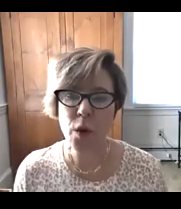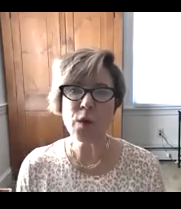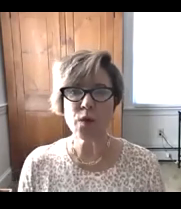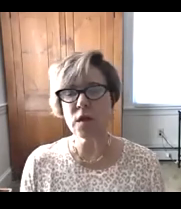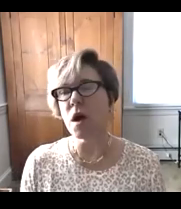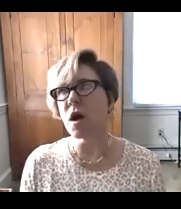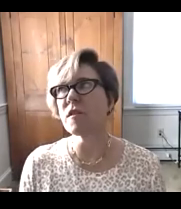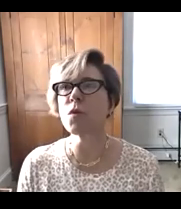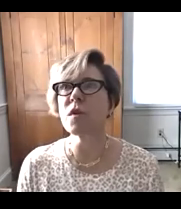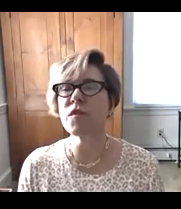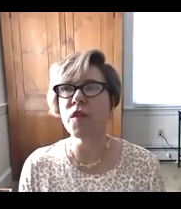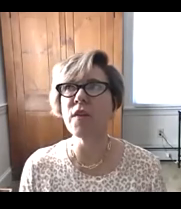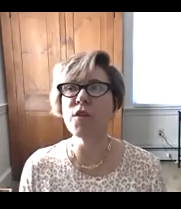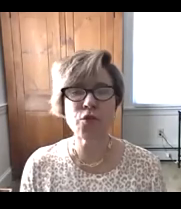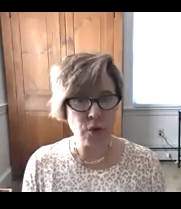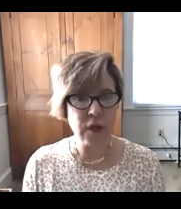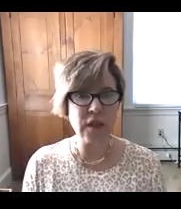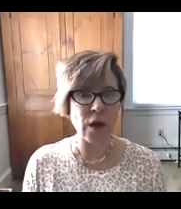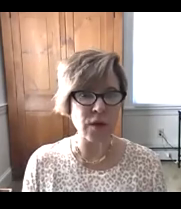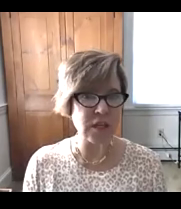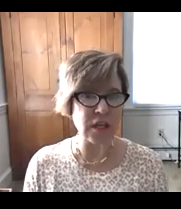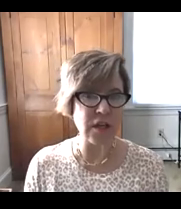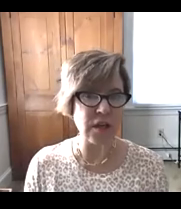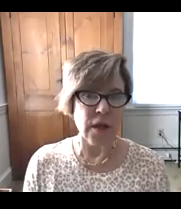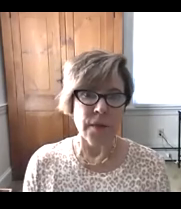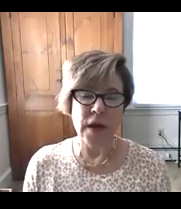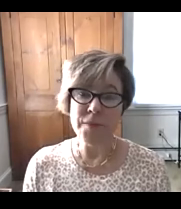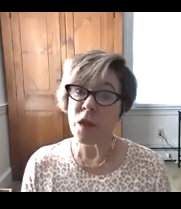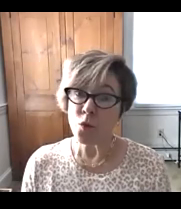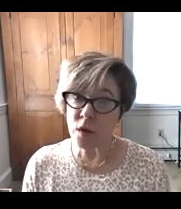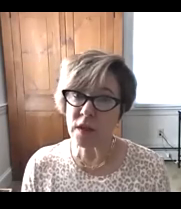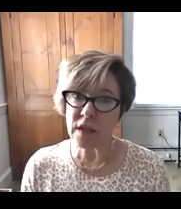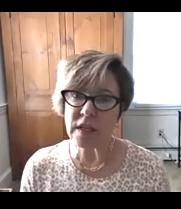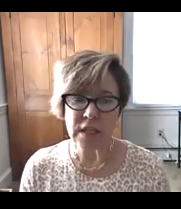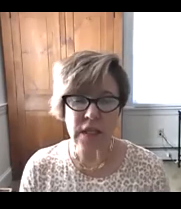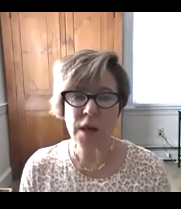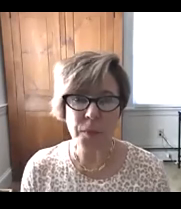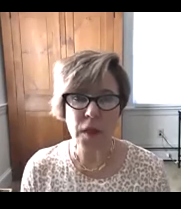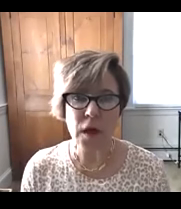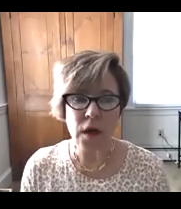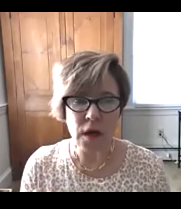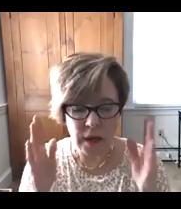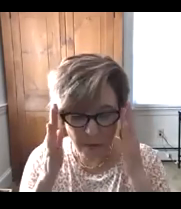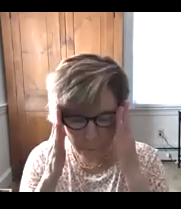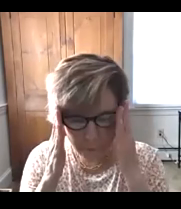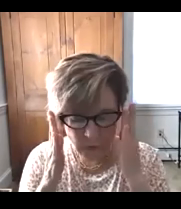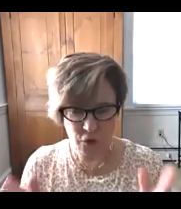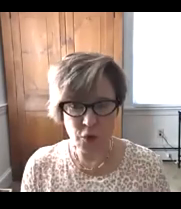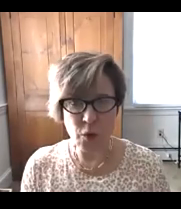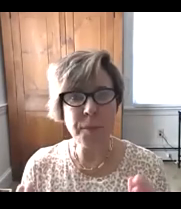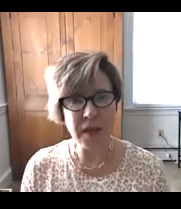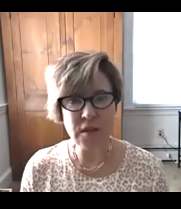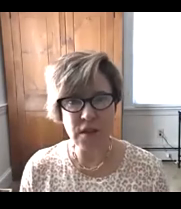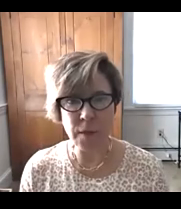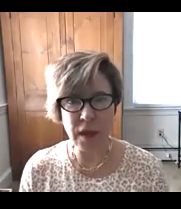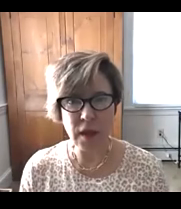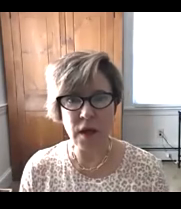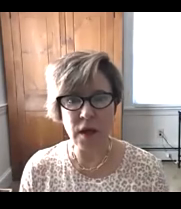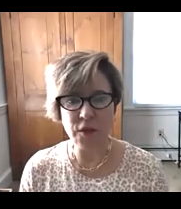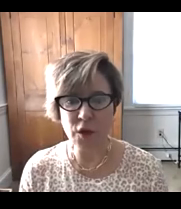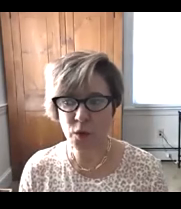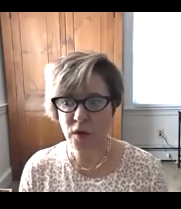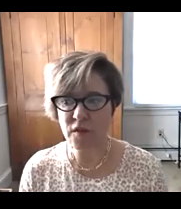And what we realized was that the toolkit that we did really did not apply to a